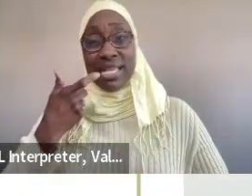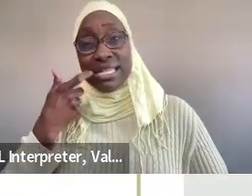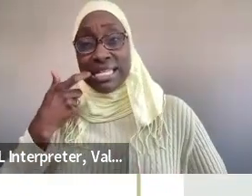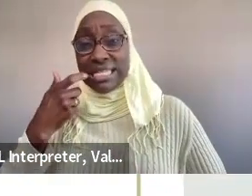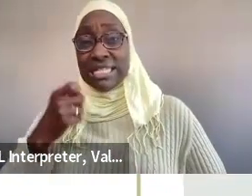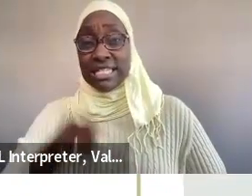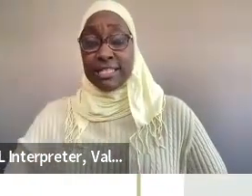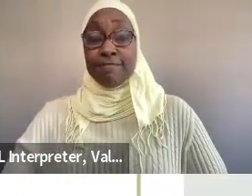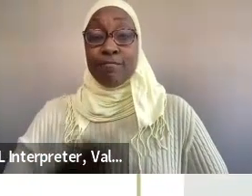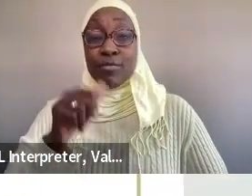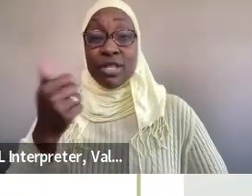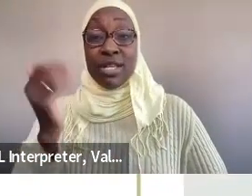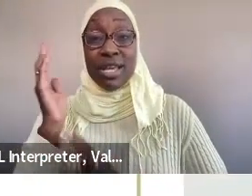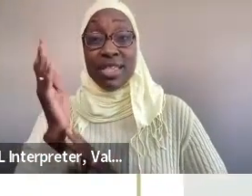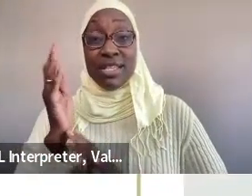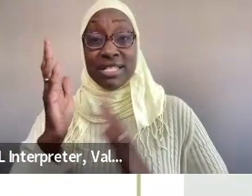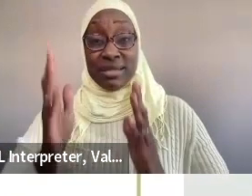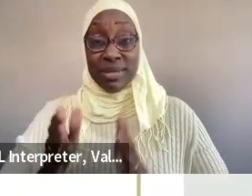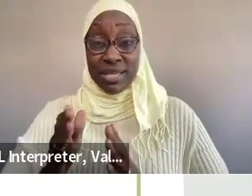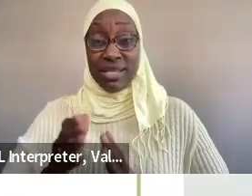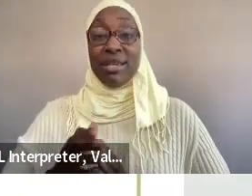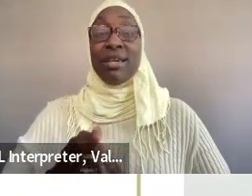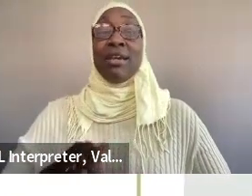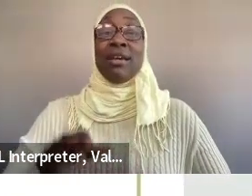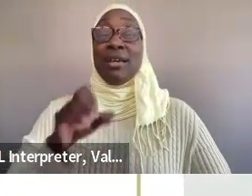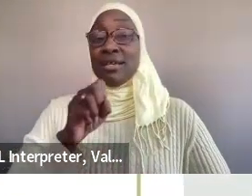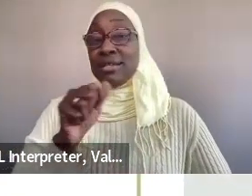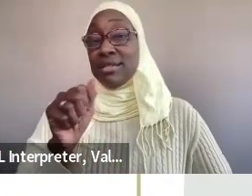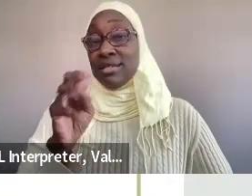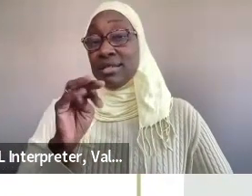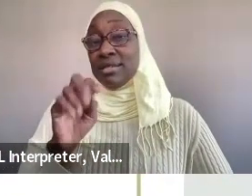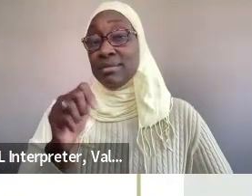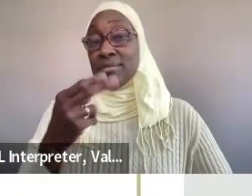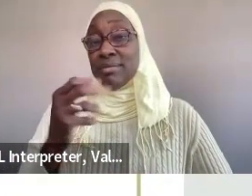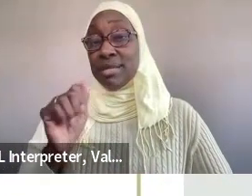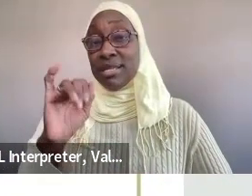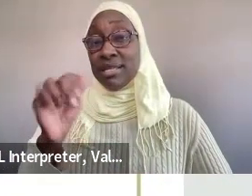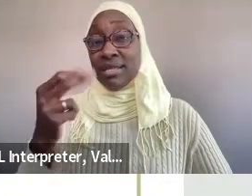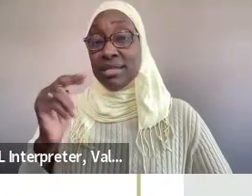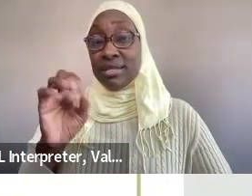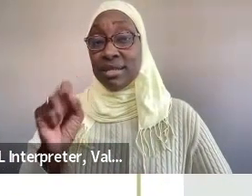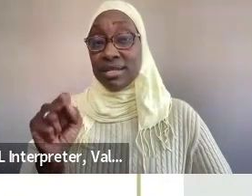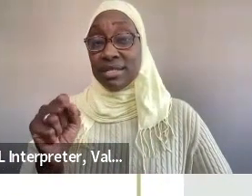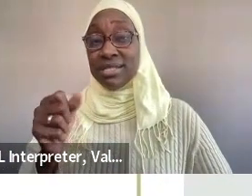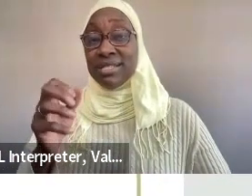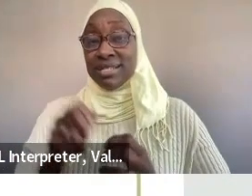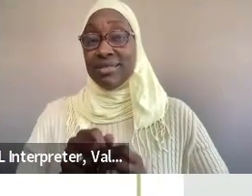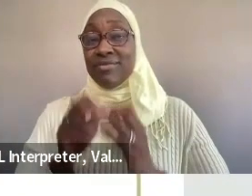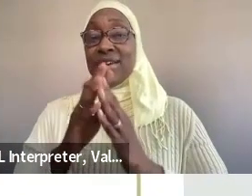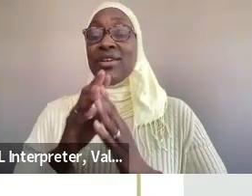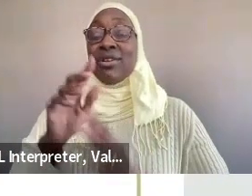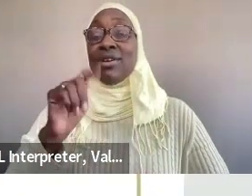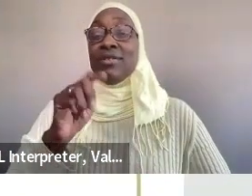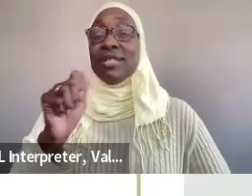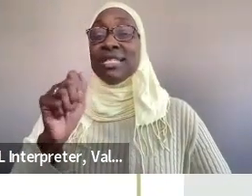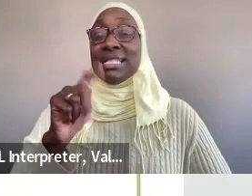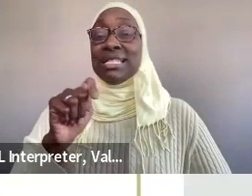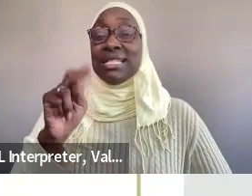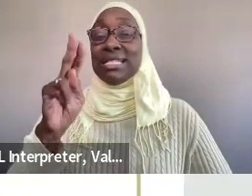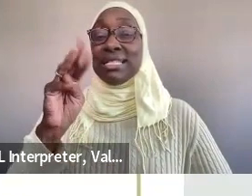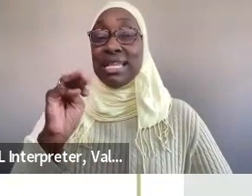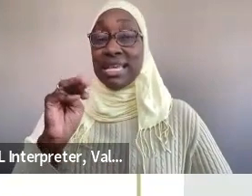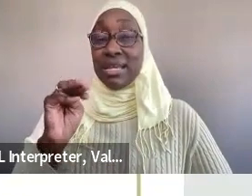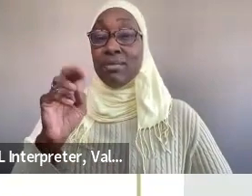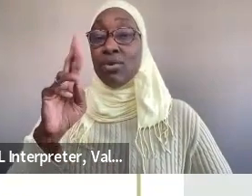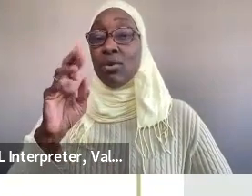of Northeastern. Her name is Samantha Johnson, and she's a founder of Tantum Robotics. She came in and